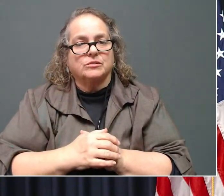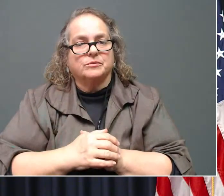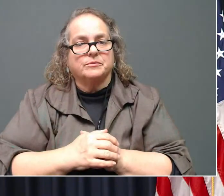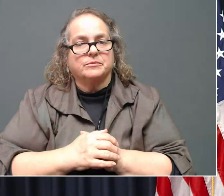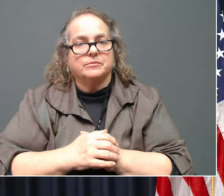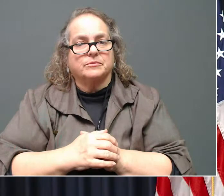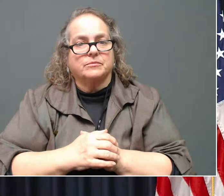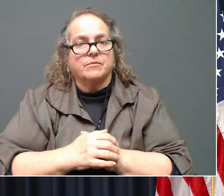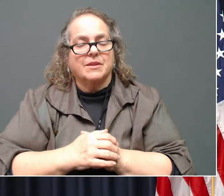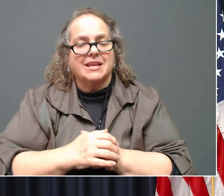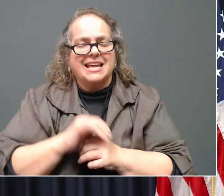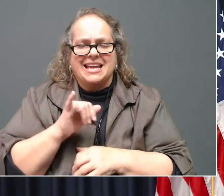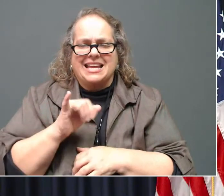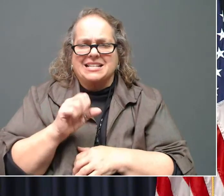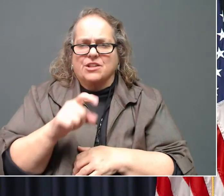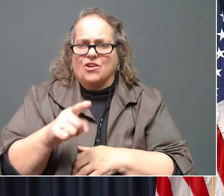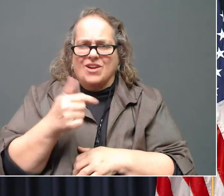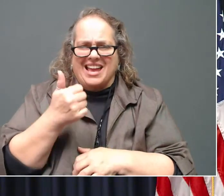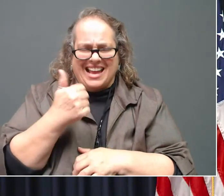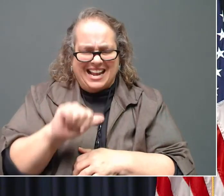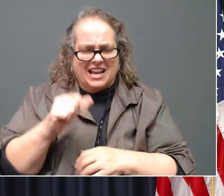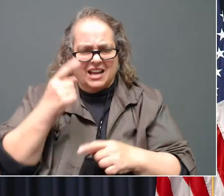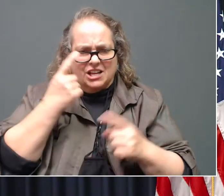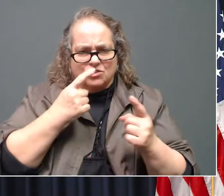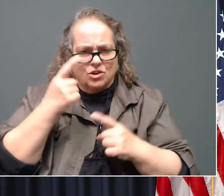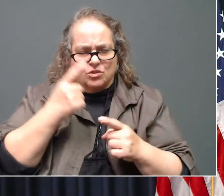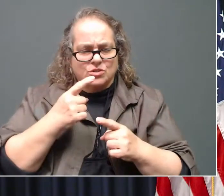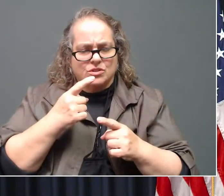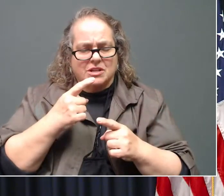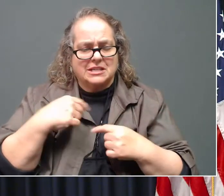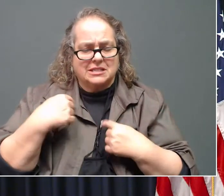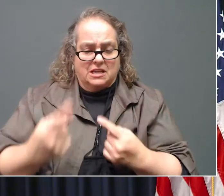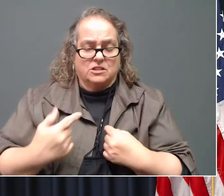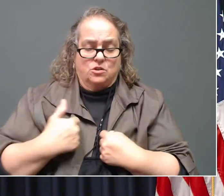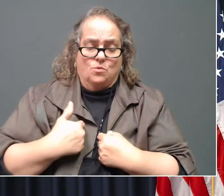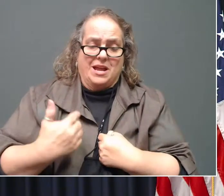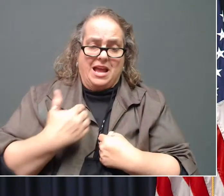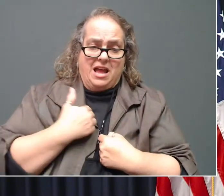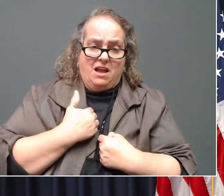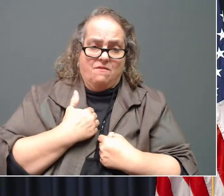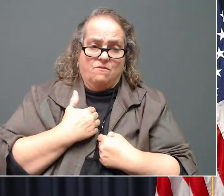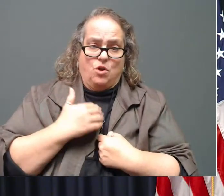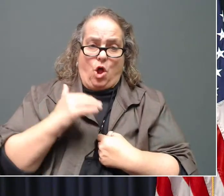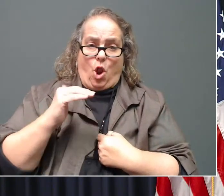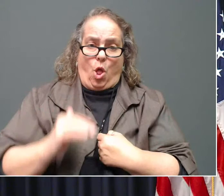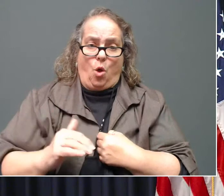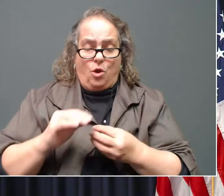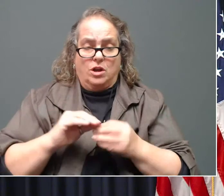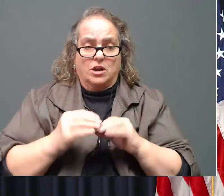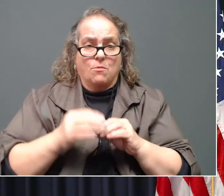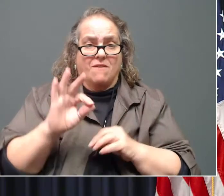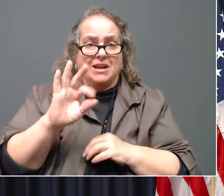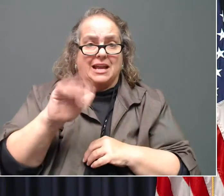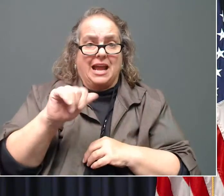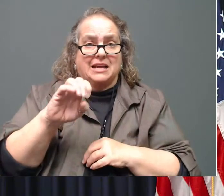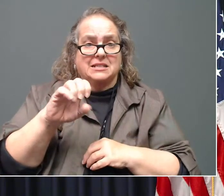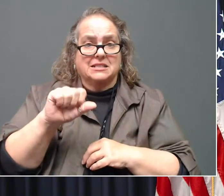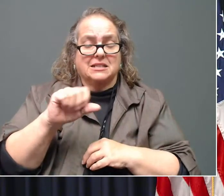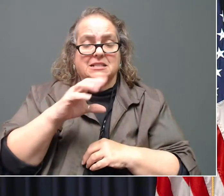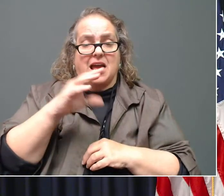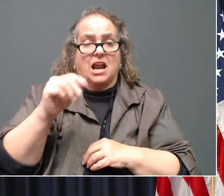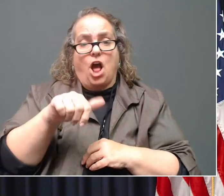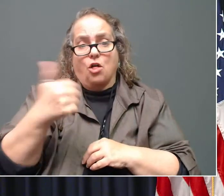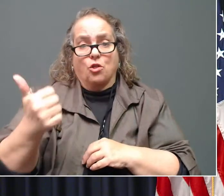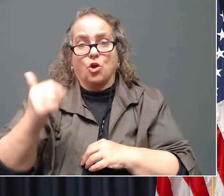Is there any consideration being given, since we have lower numbers of cases and the other lower numbers that